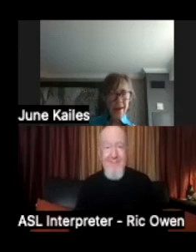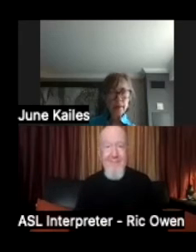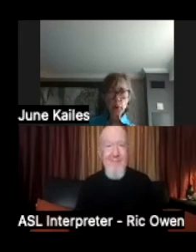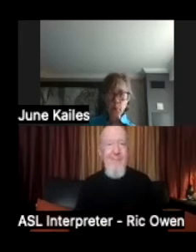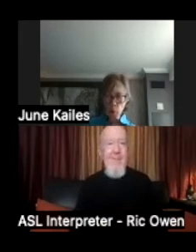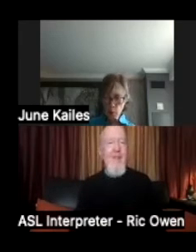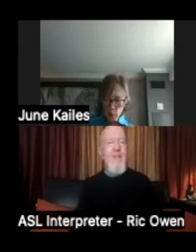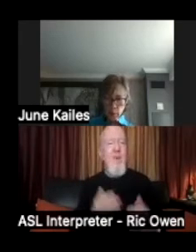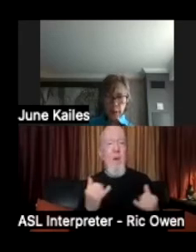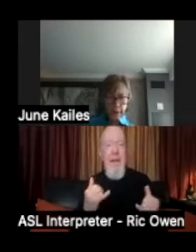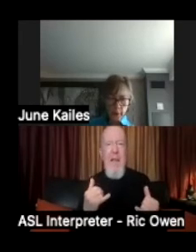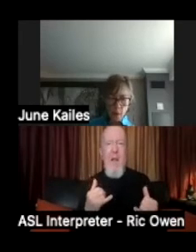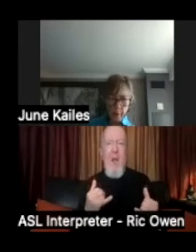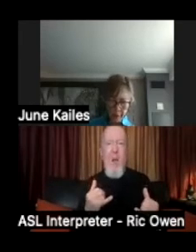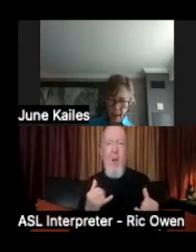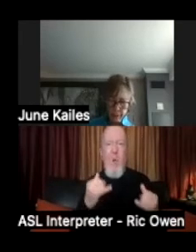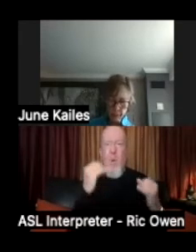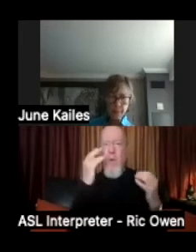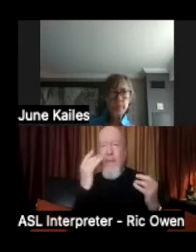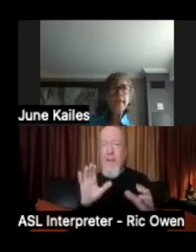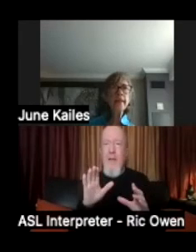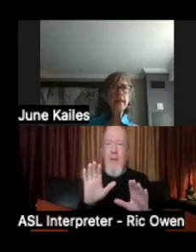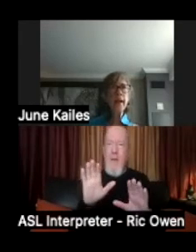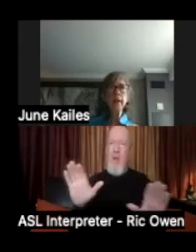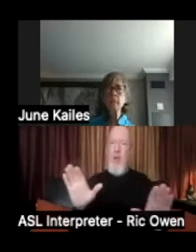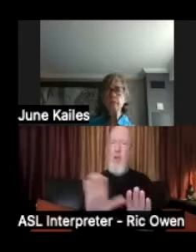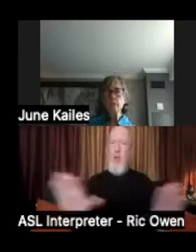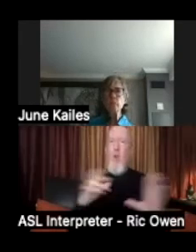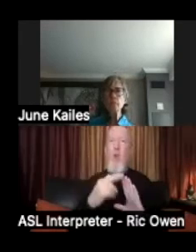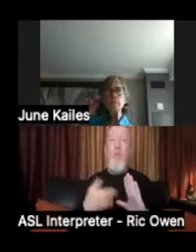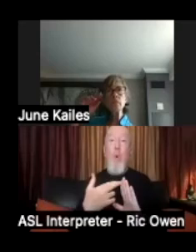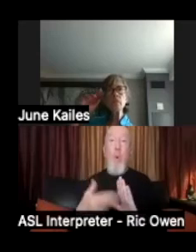think about support roles that you all have. Next slide.